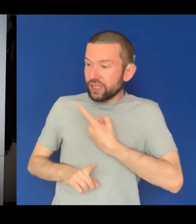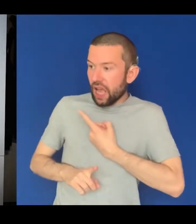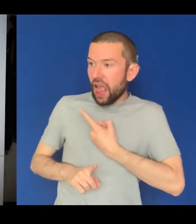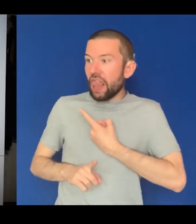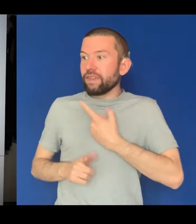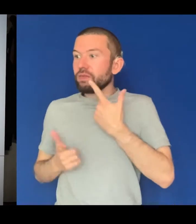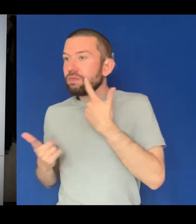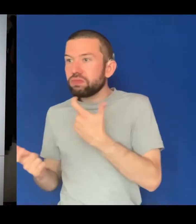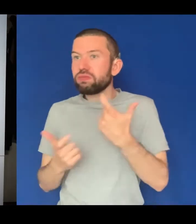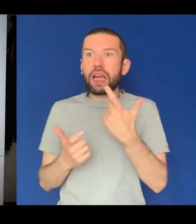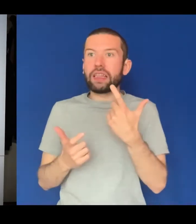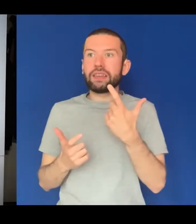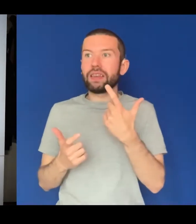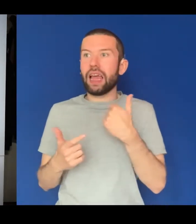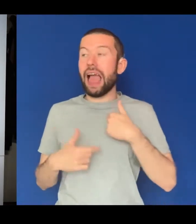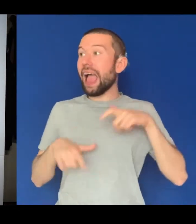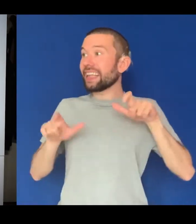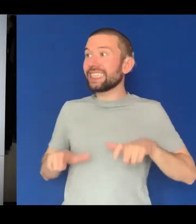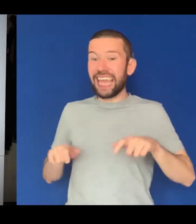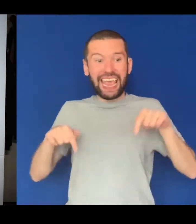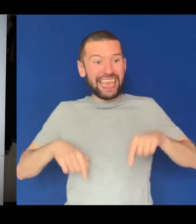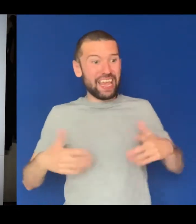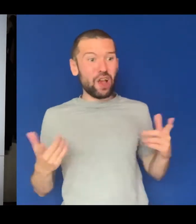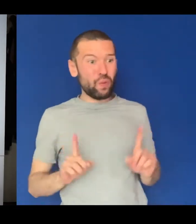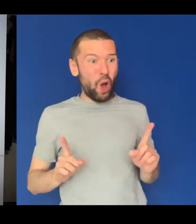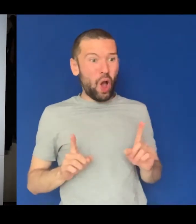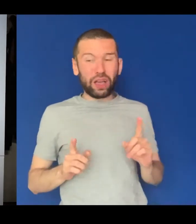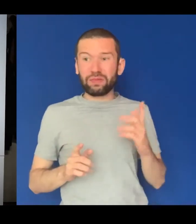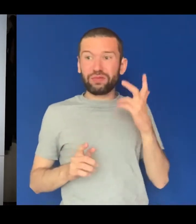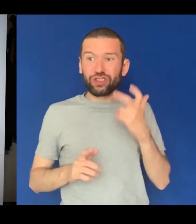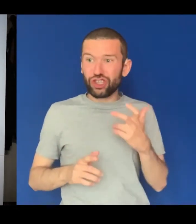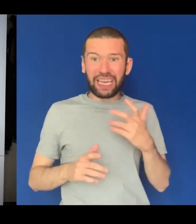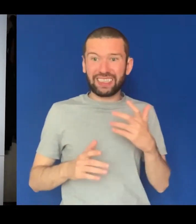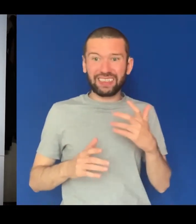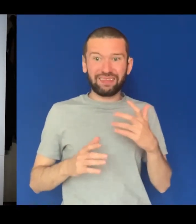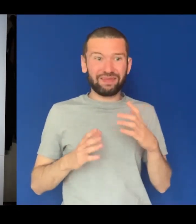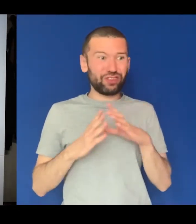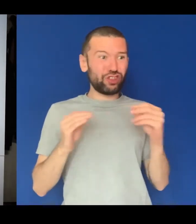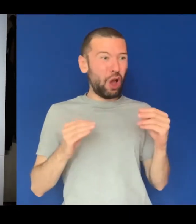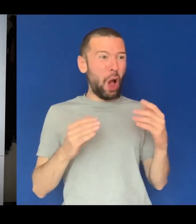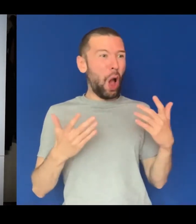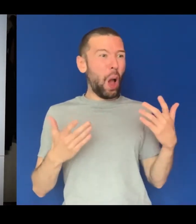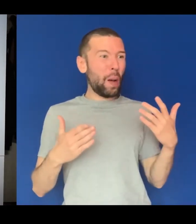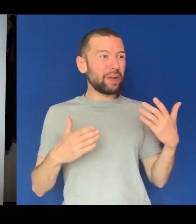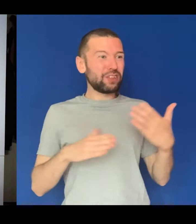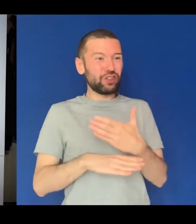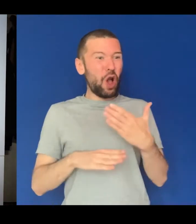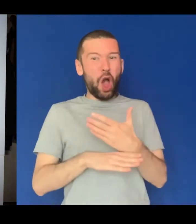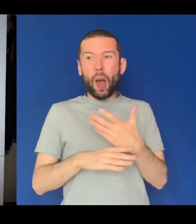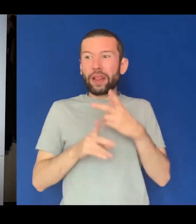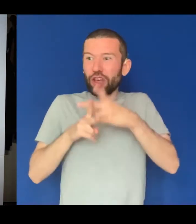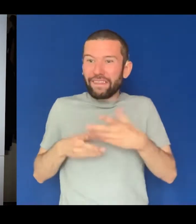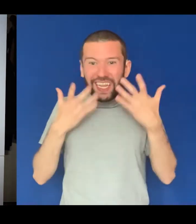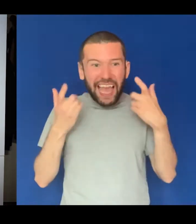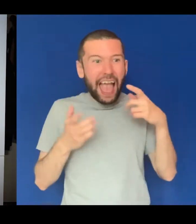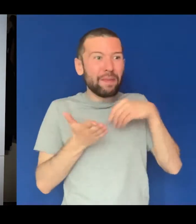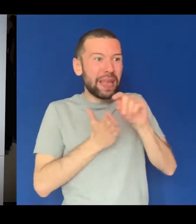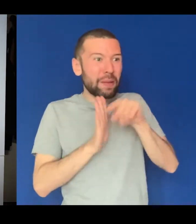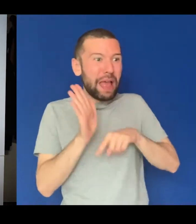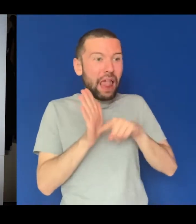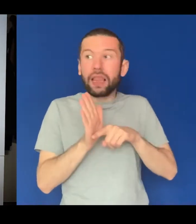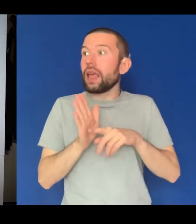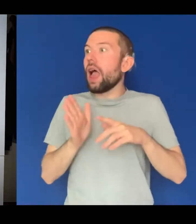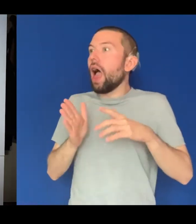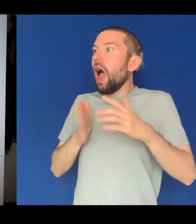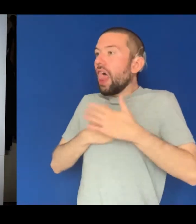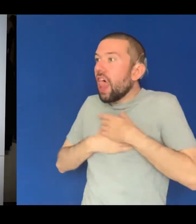shitty retail job, looking after the cats, paying the bills. I did this for you. Yeah, and I love you for that. But